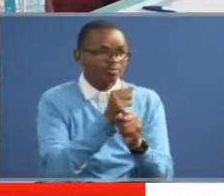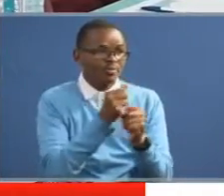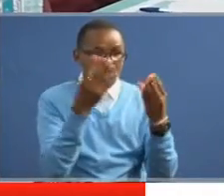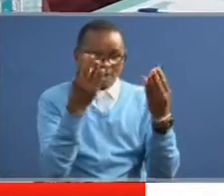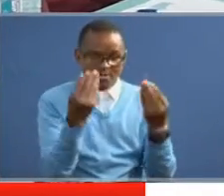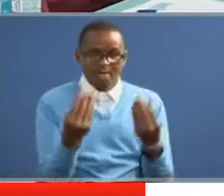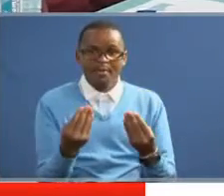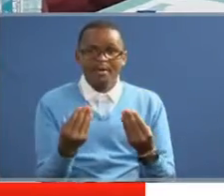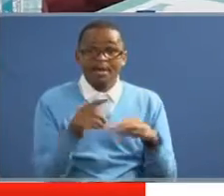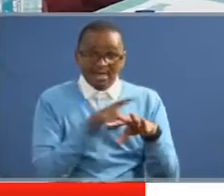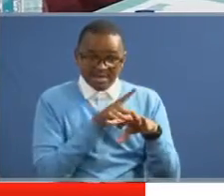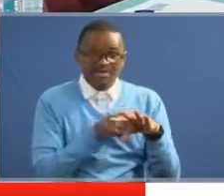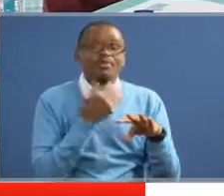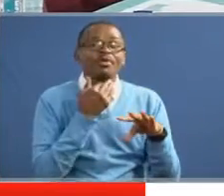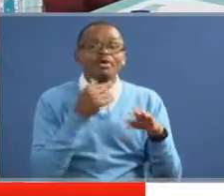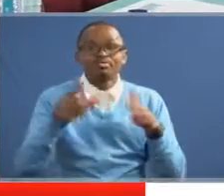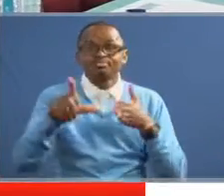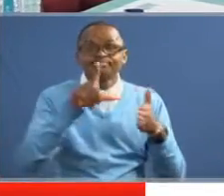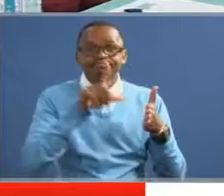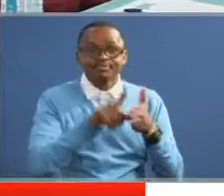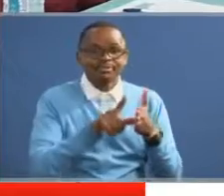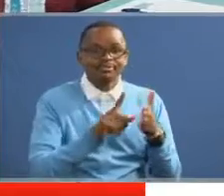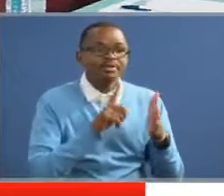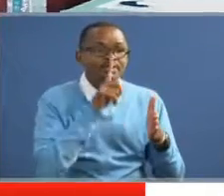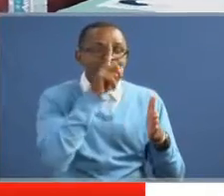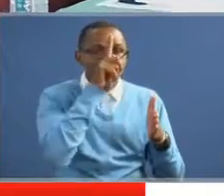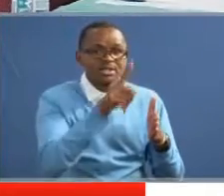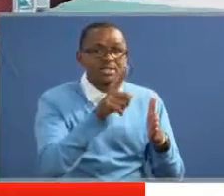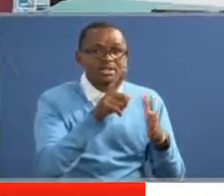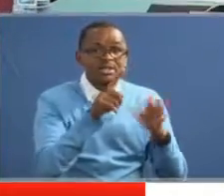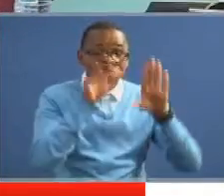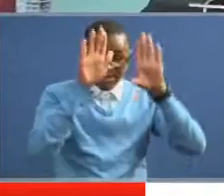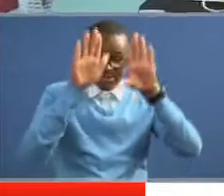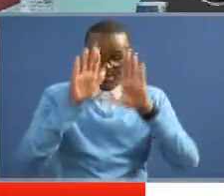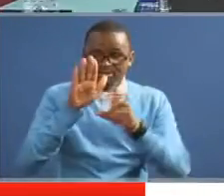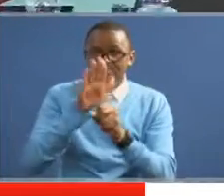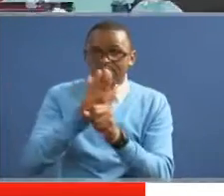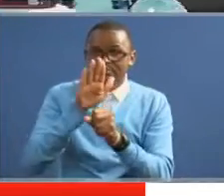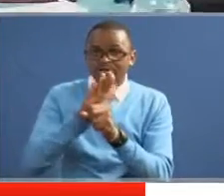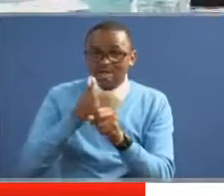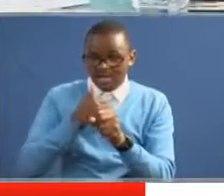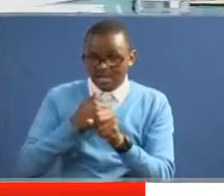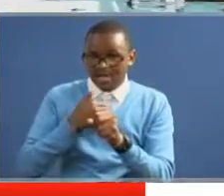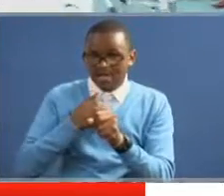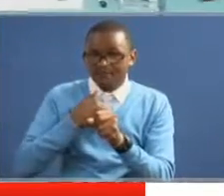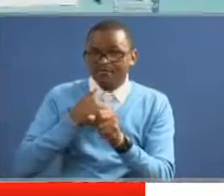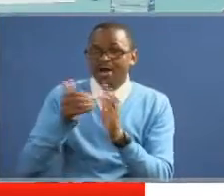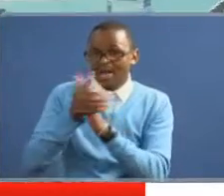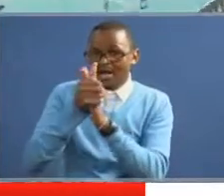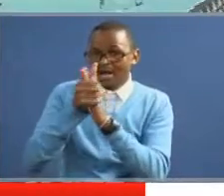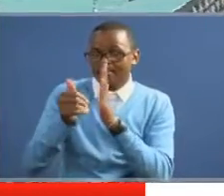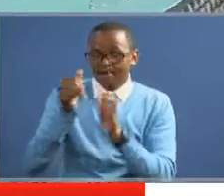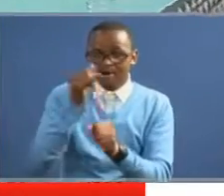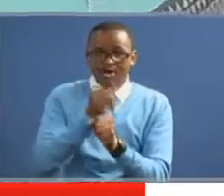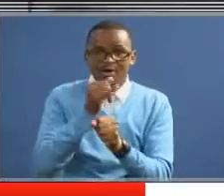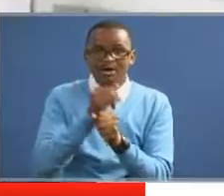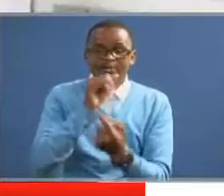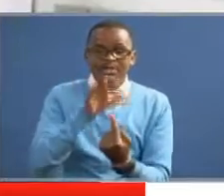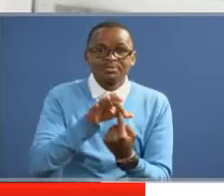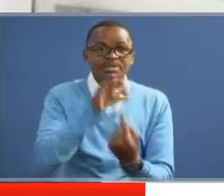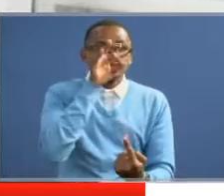kwa vijana wanapotaka mikopo, huku akishikilia kwamba ipo haja kubwa sana ya kuwa na ujuzi wa kazi